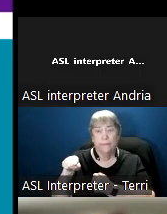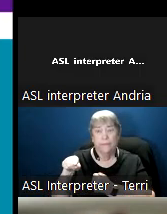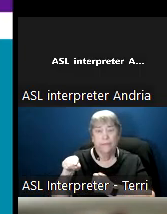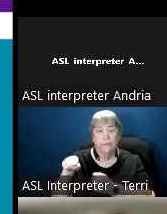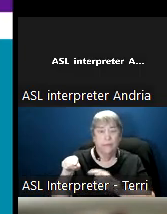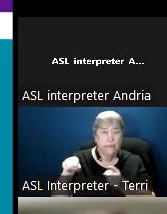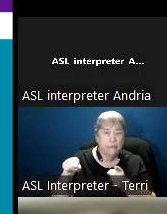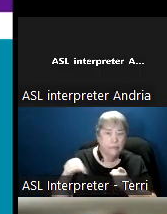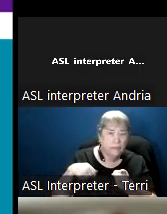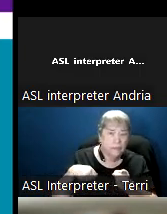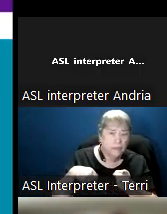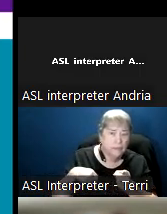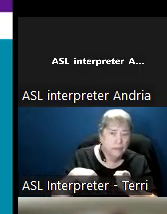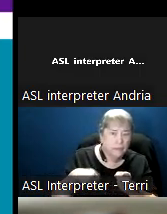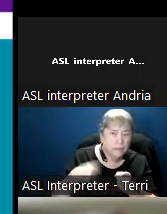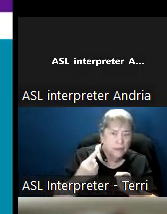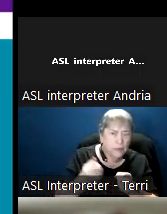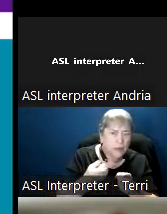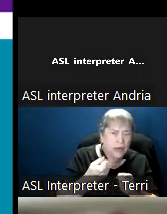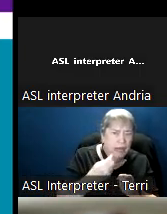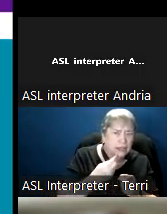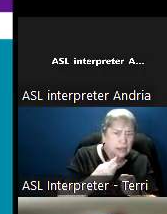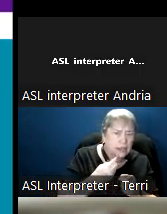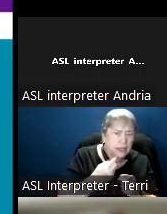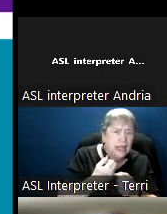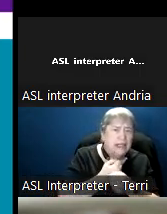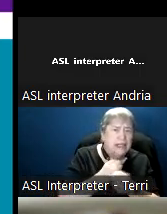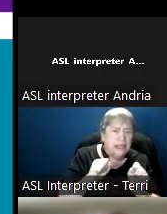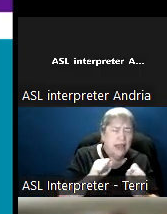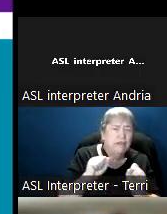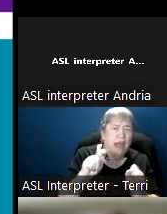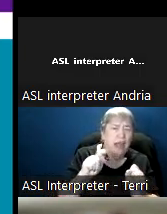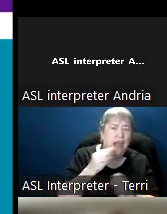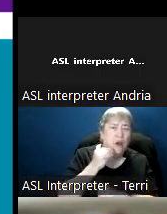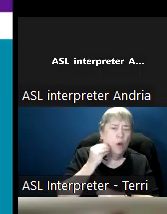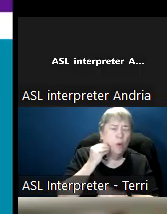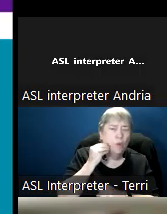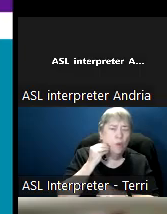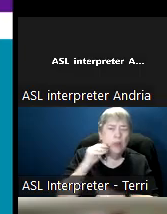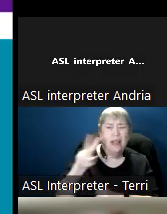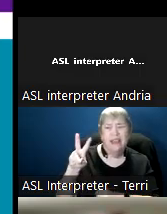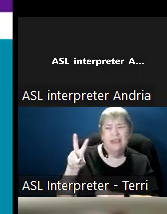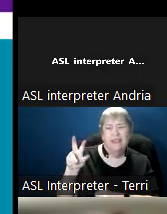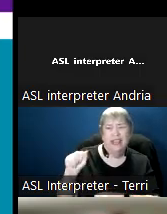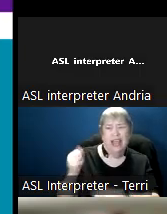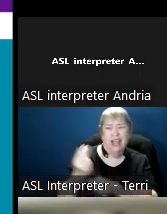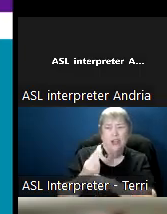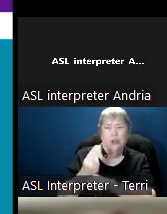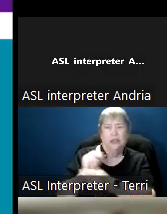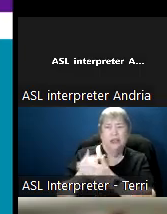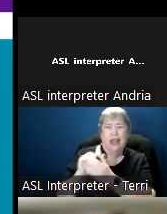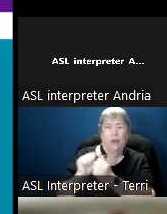Safe at Home. So Safe at Home is a model that the Veterans Administration uses with vets